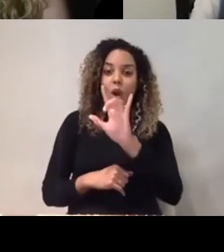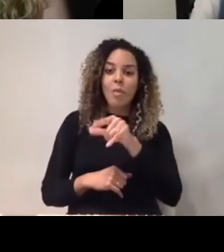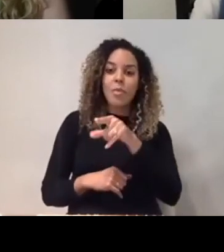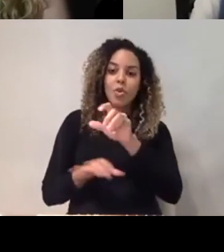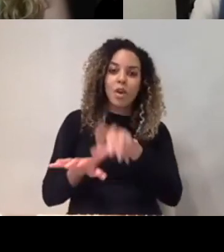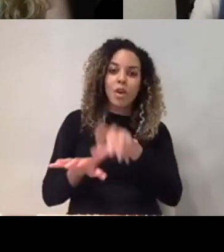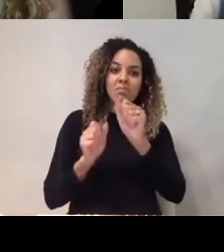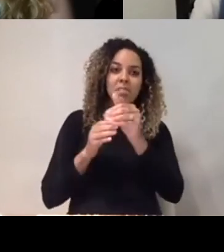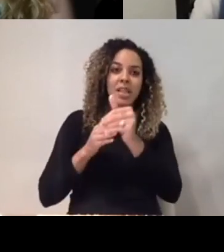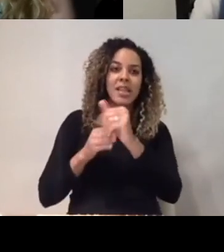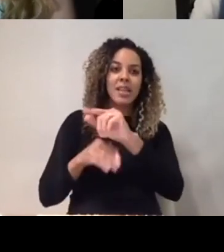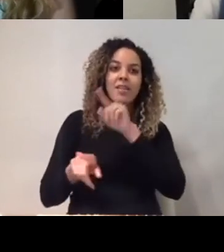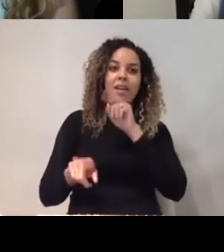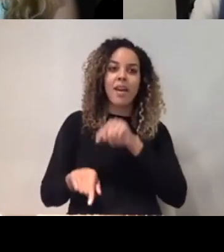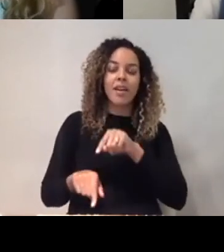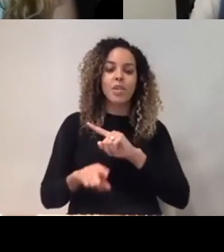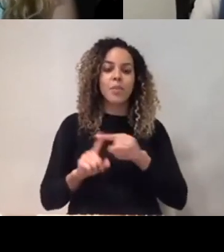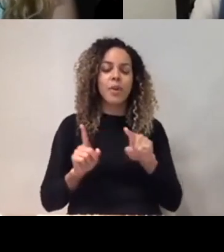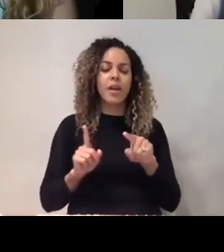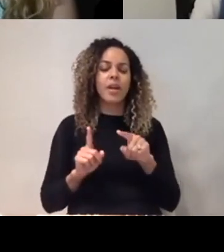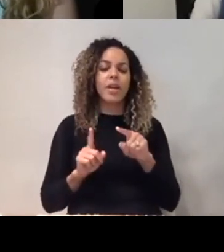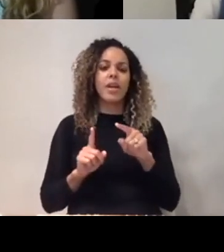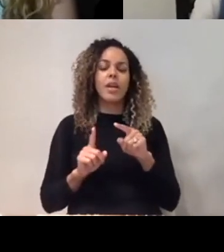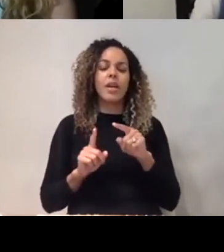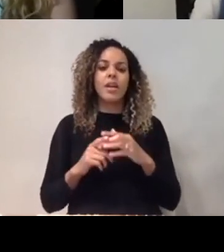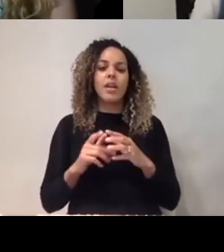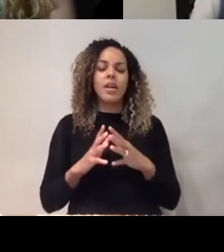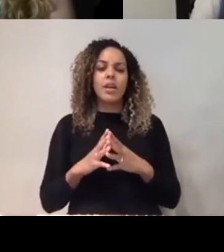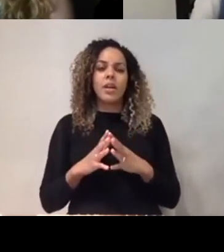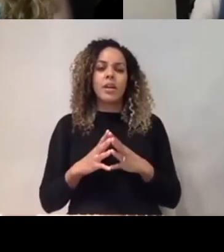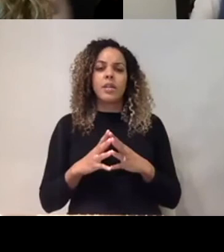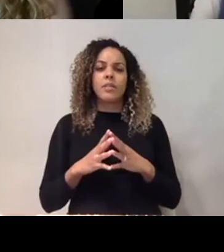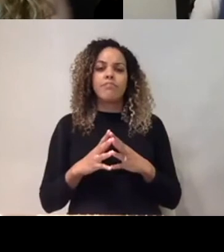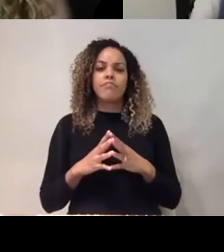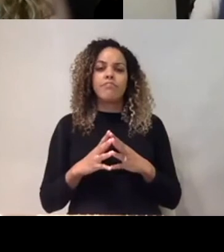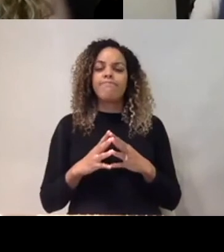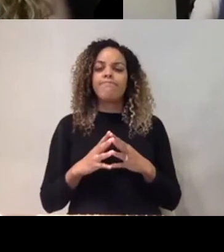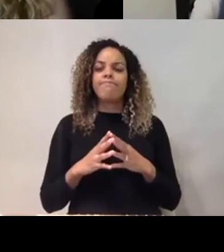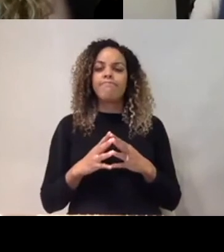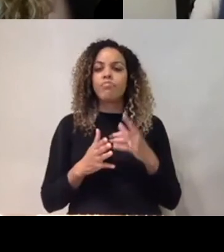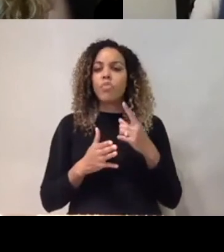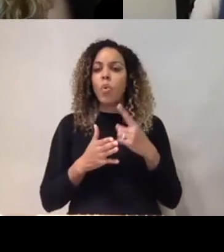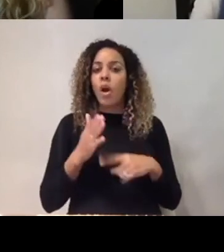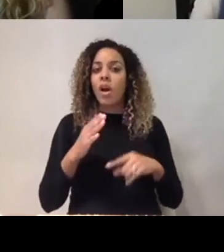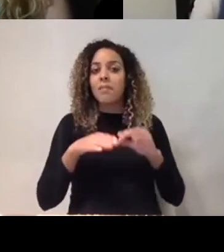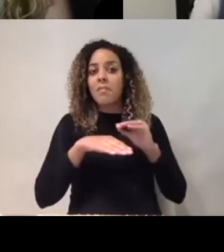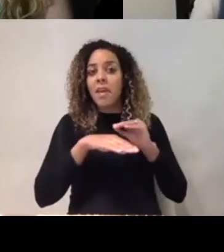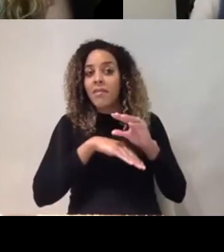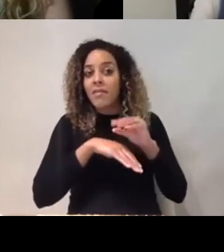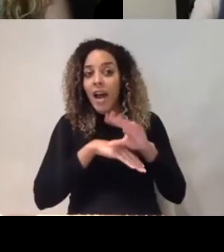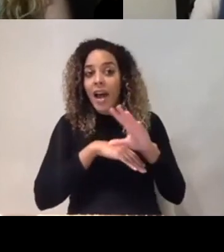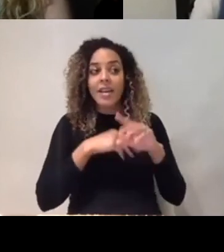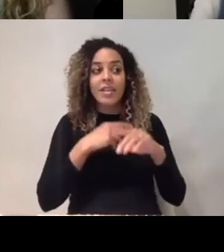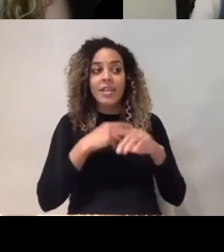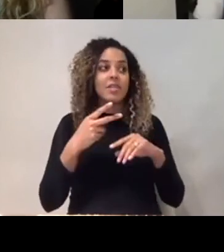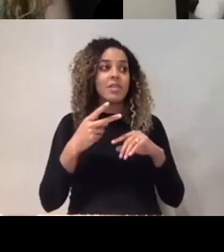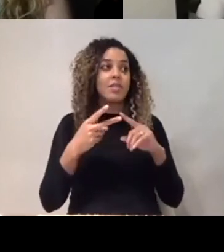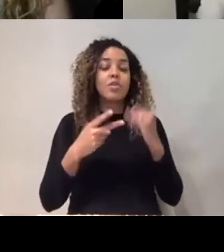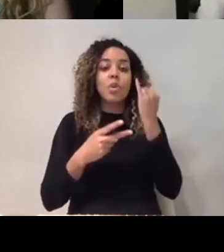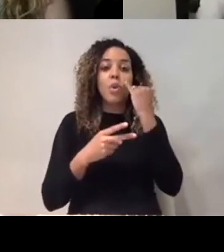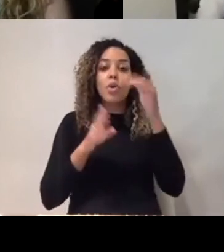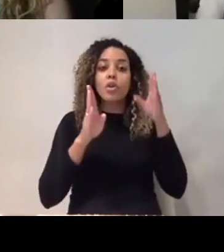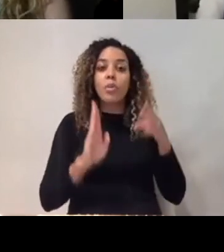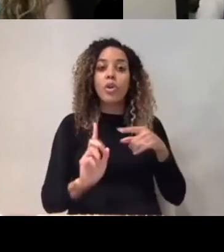away. What response or advice you have for someone who is a showrunner who may